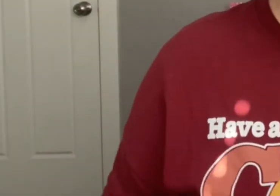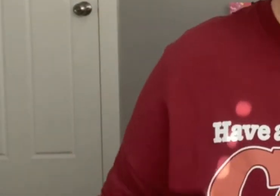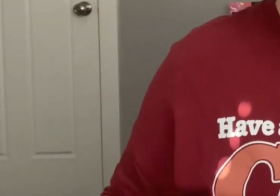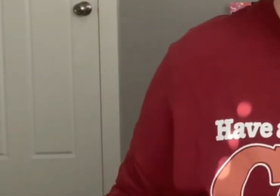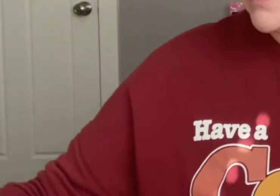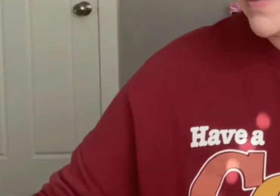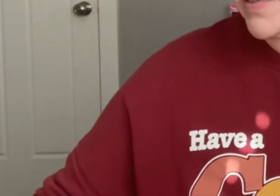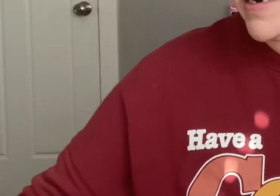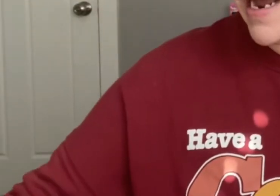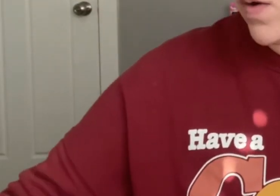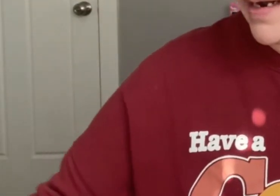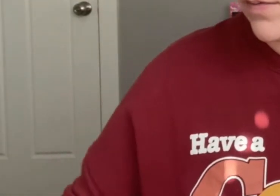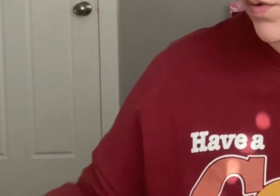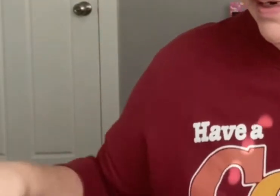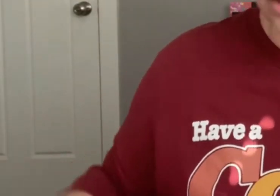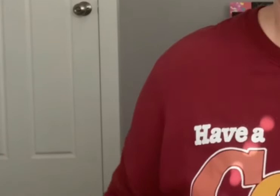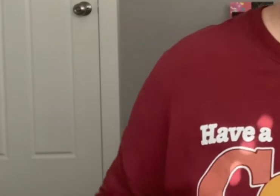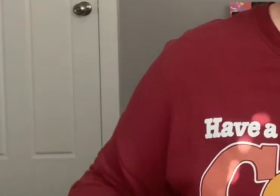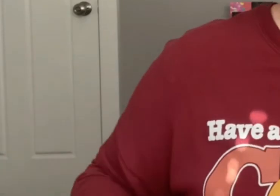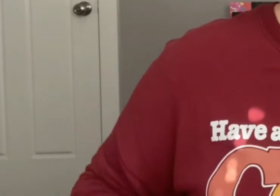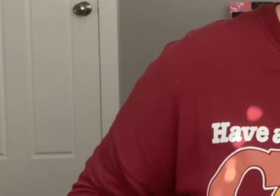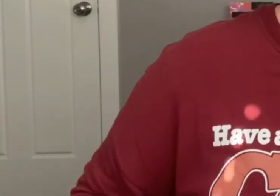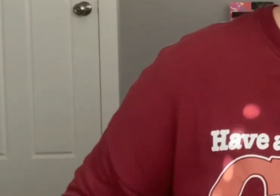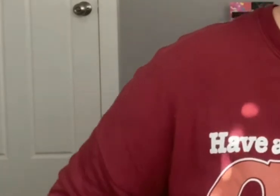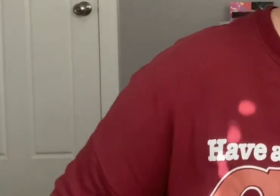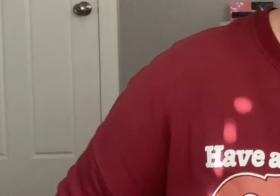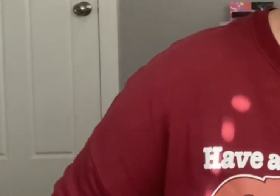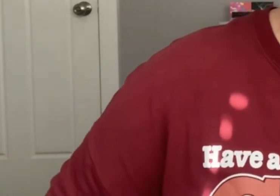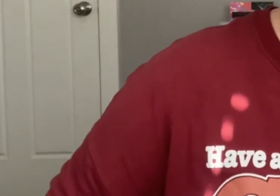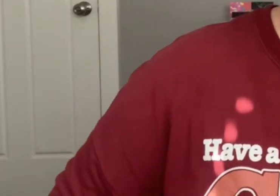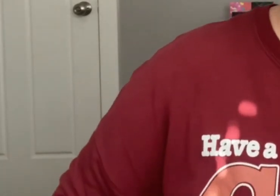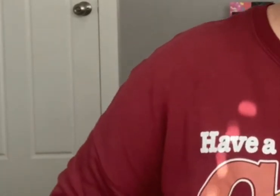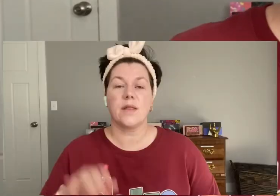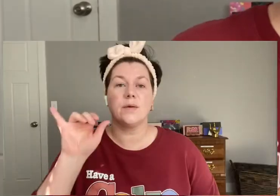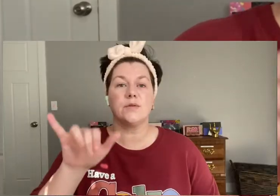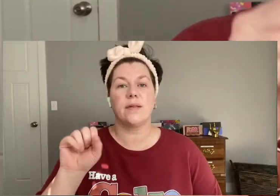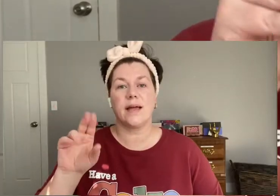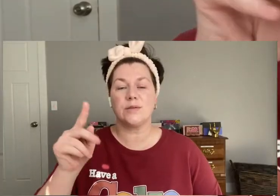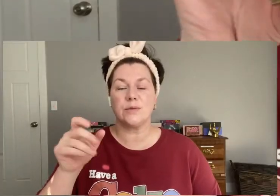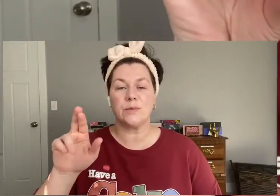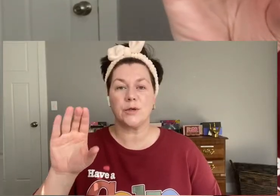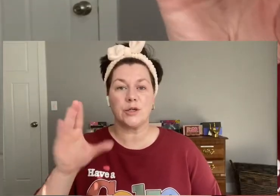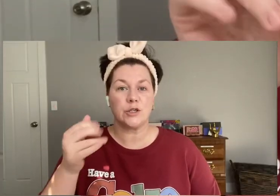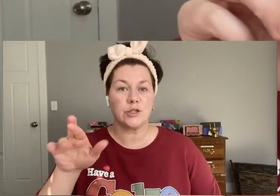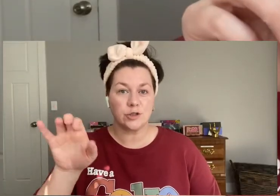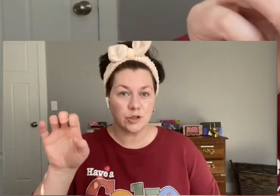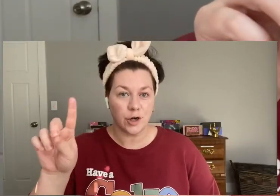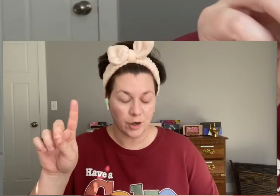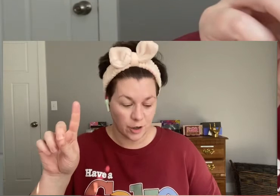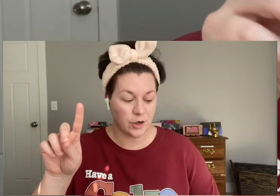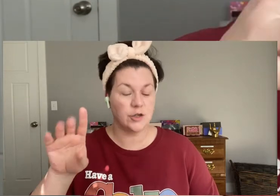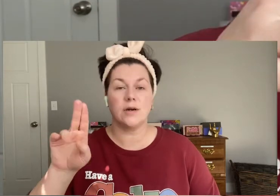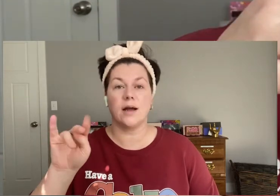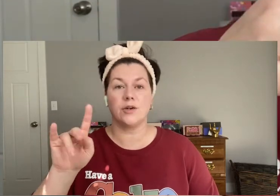with it. Now I am going to go in with the Milani Supercharged Under